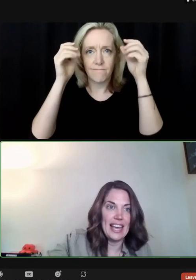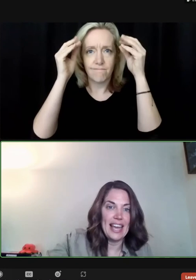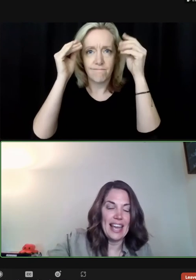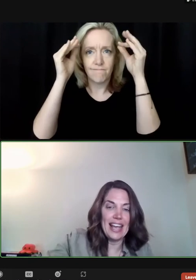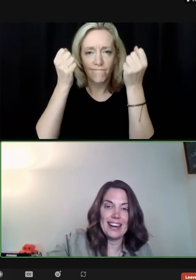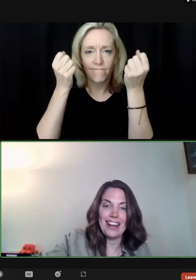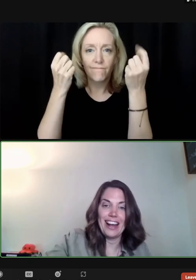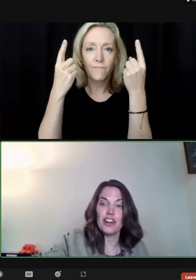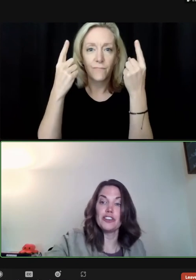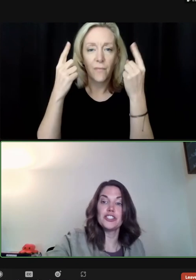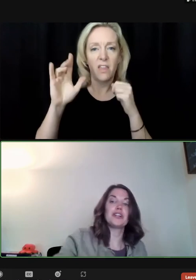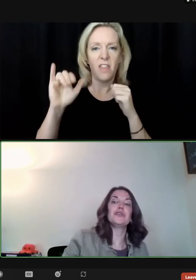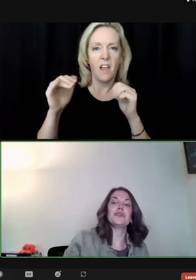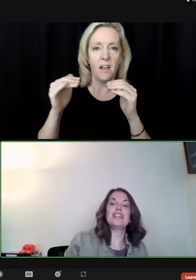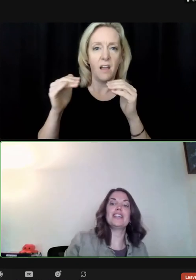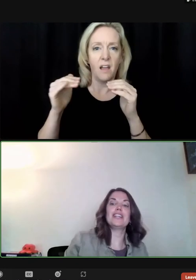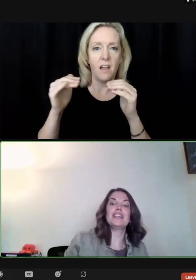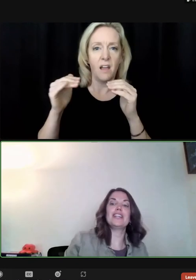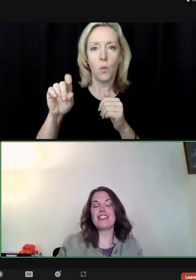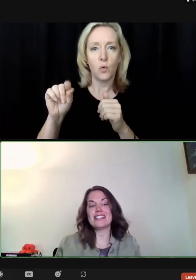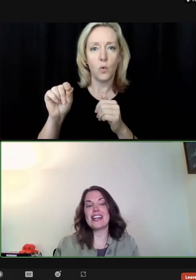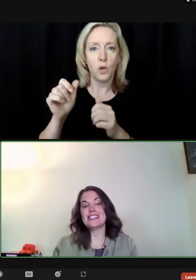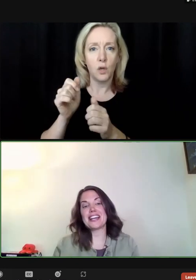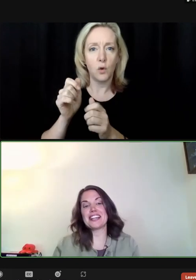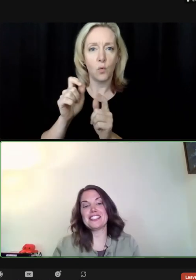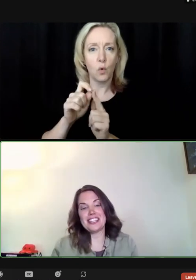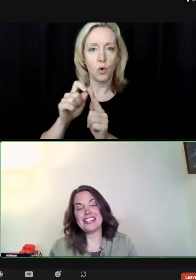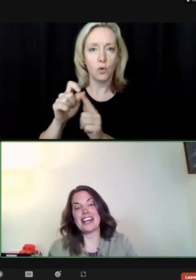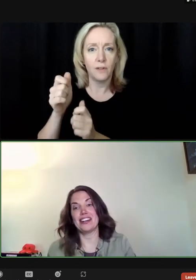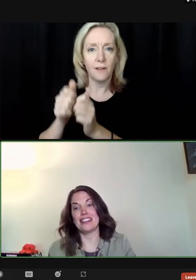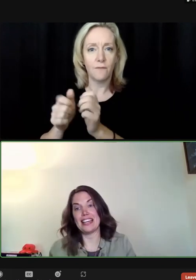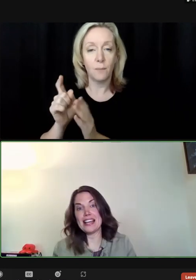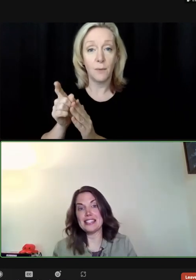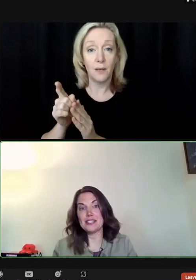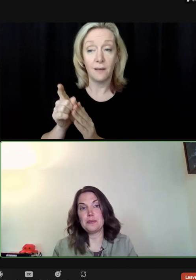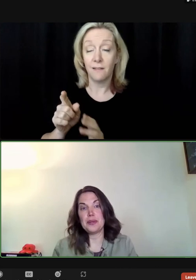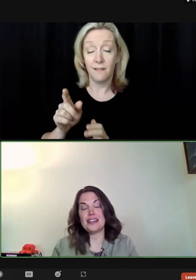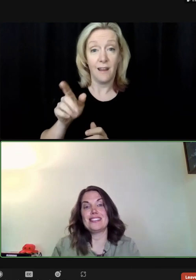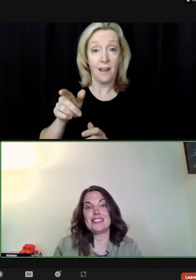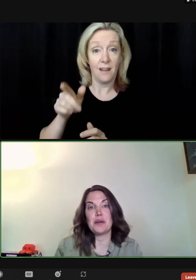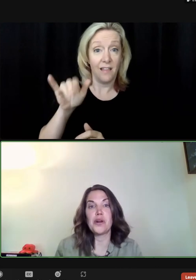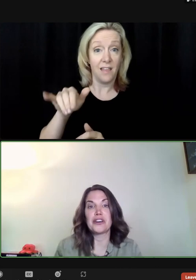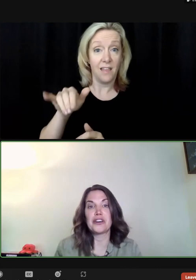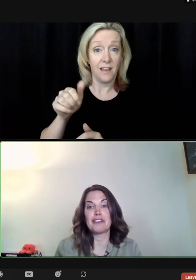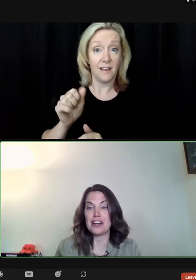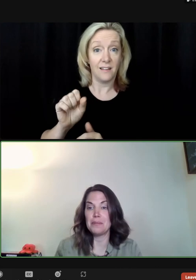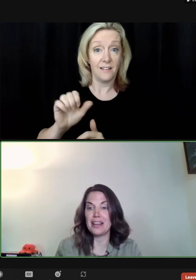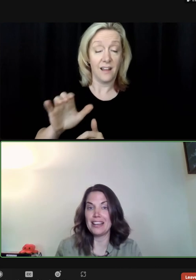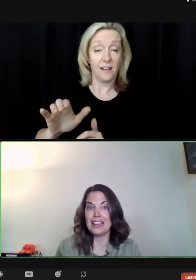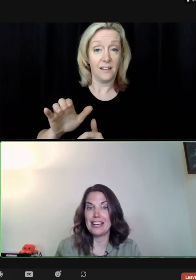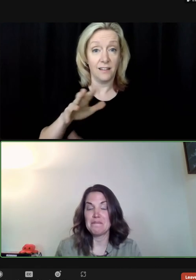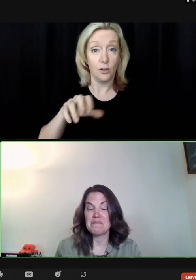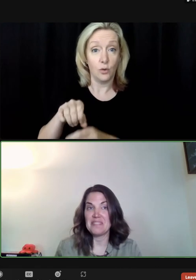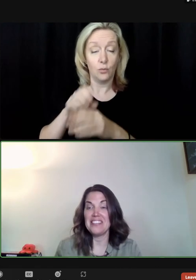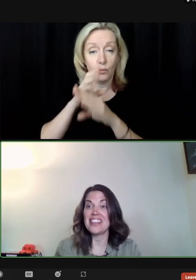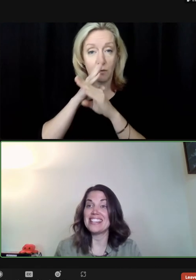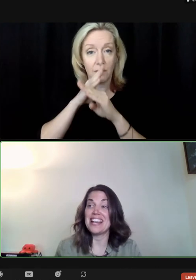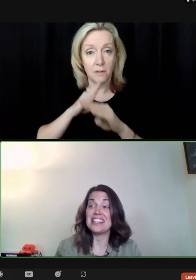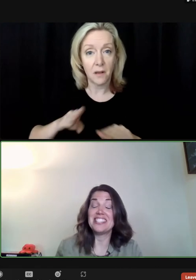minute. And I also included in there that 10 seconds that he counted at the end, because I'm wondering if for